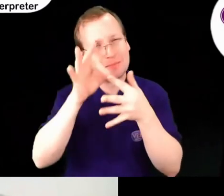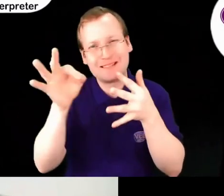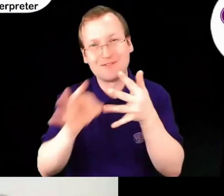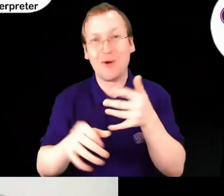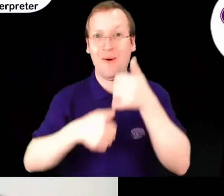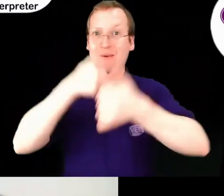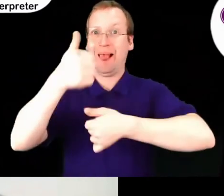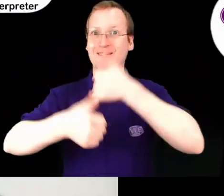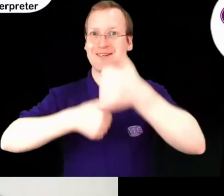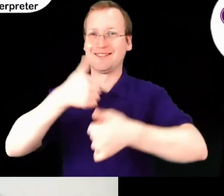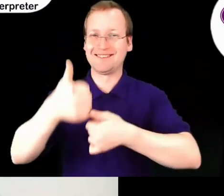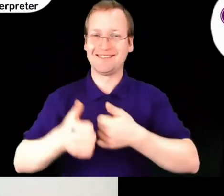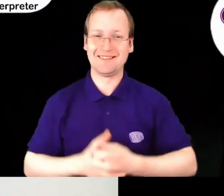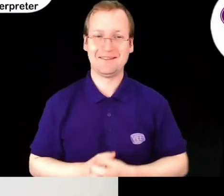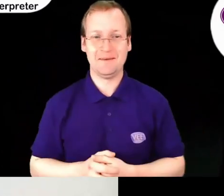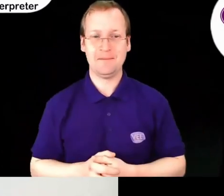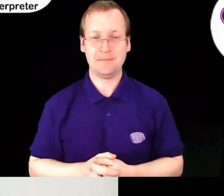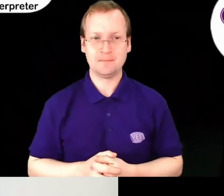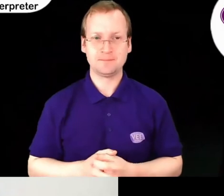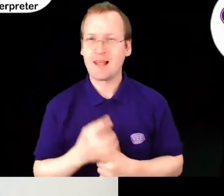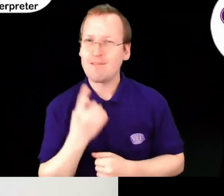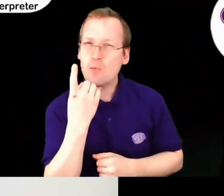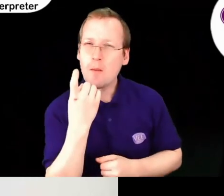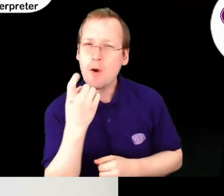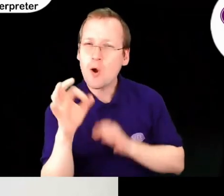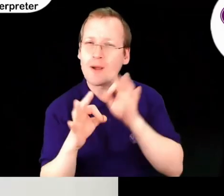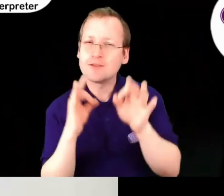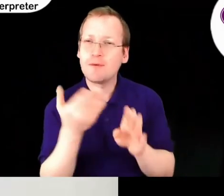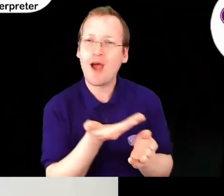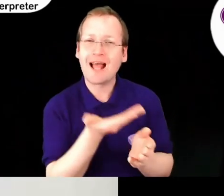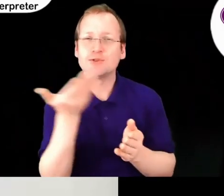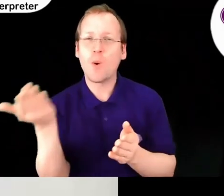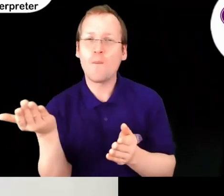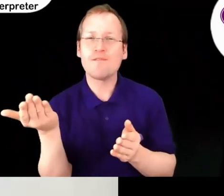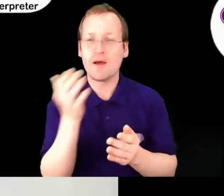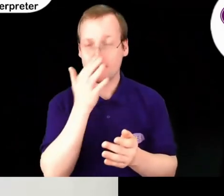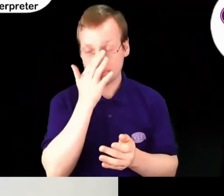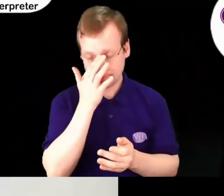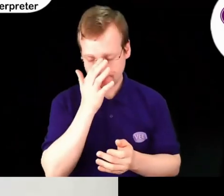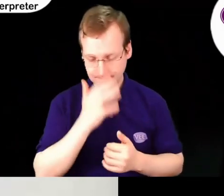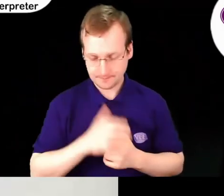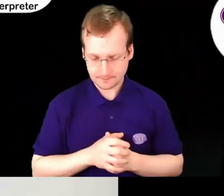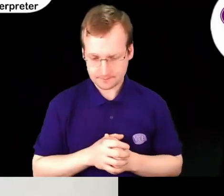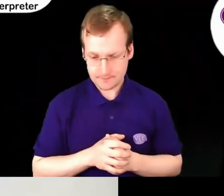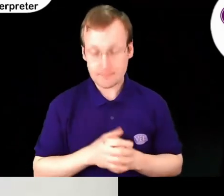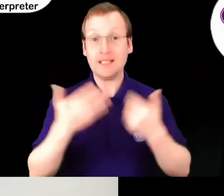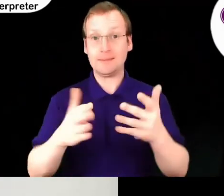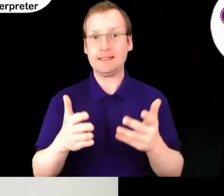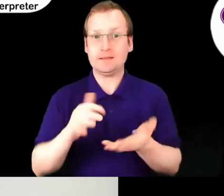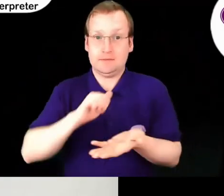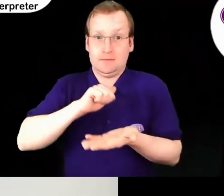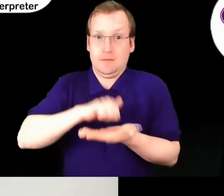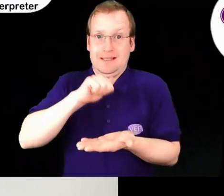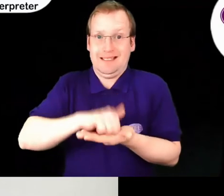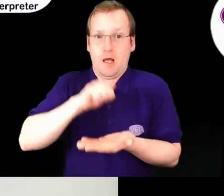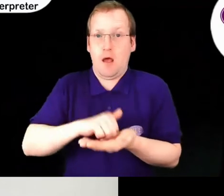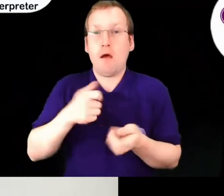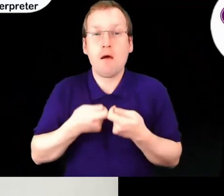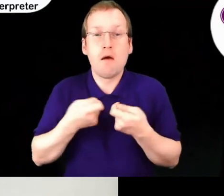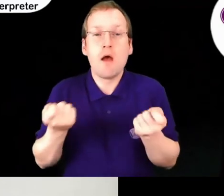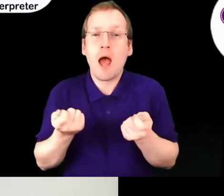there. One more question before I hand over to others. There's been a lot in the media recently about